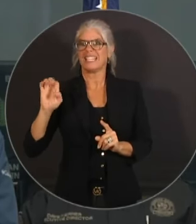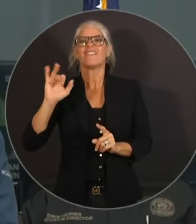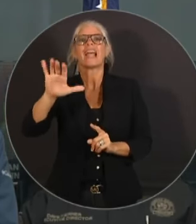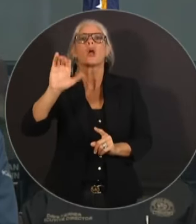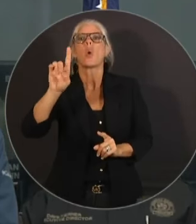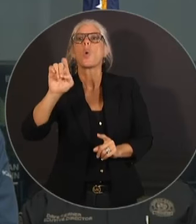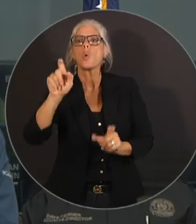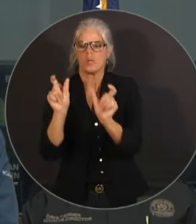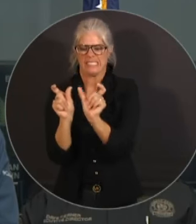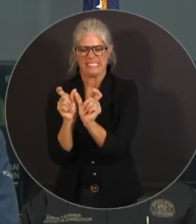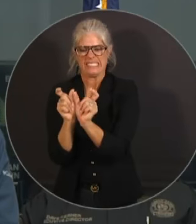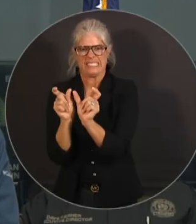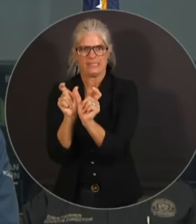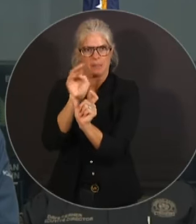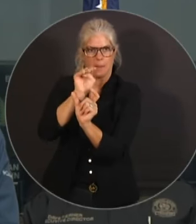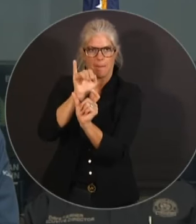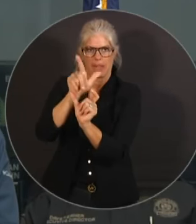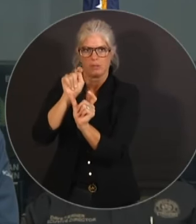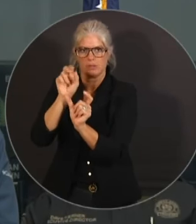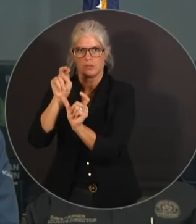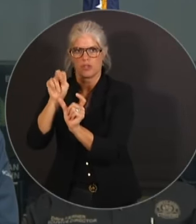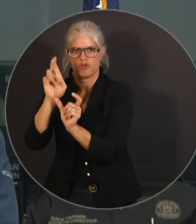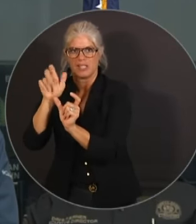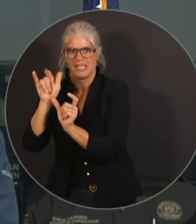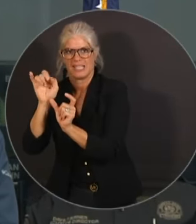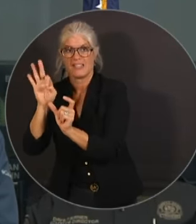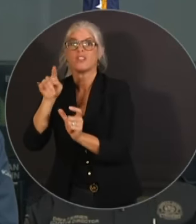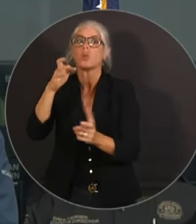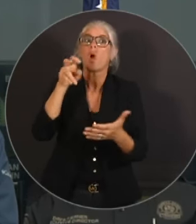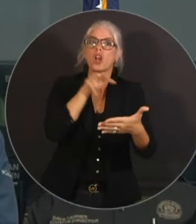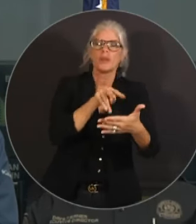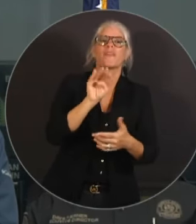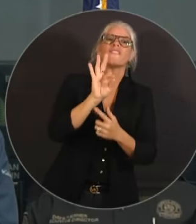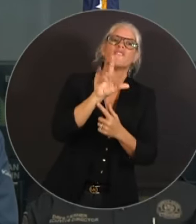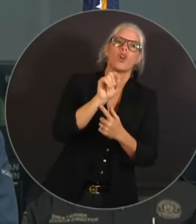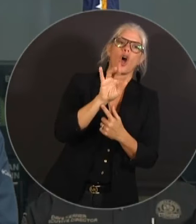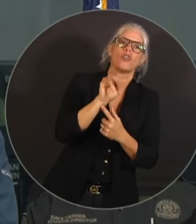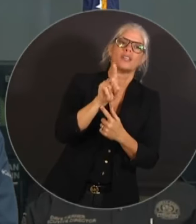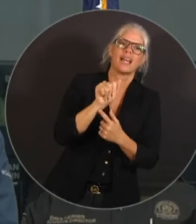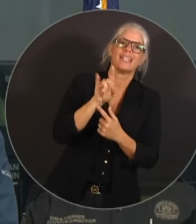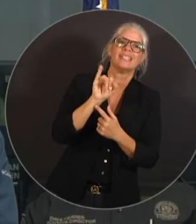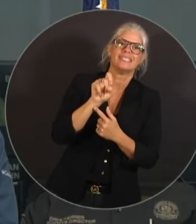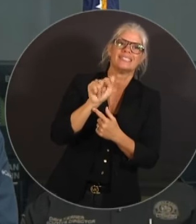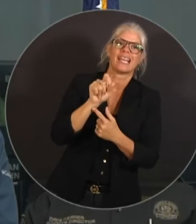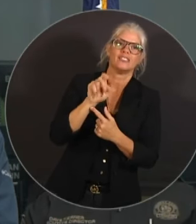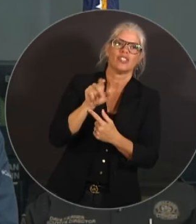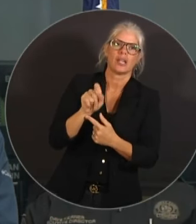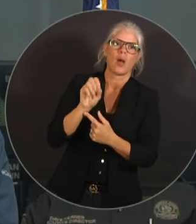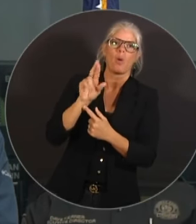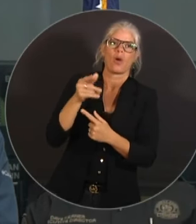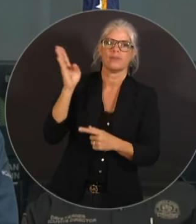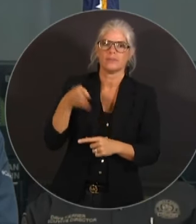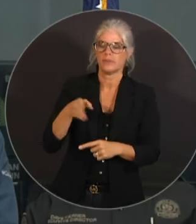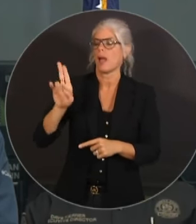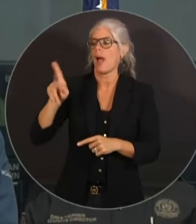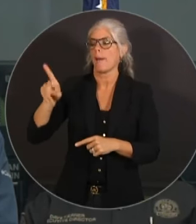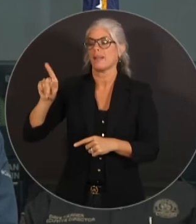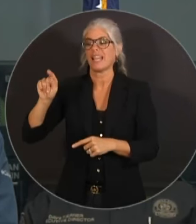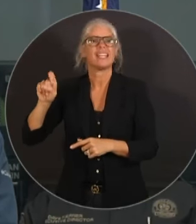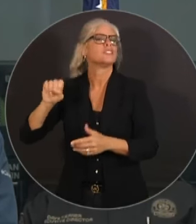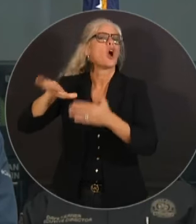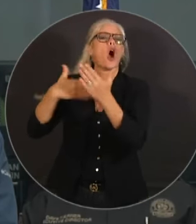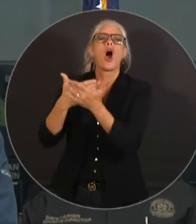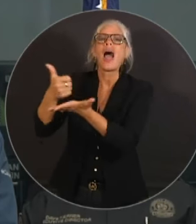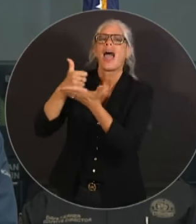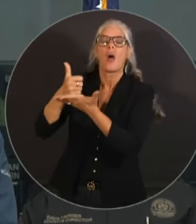You can find the schedule by visiting floridadisaster.org/updates. All of our evacuation assistance is there, to include our 1-800 number